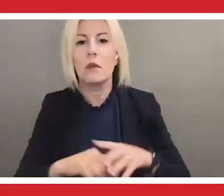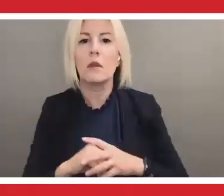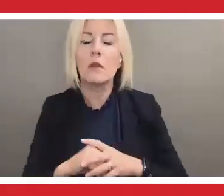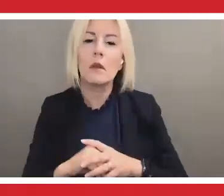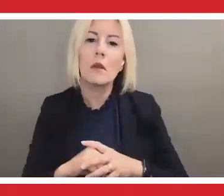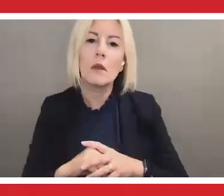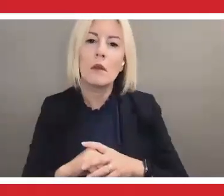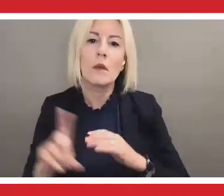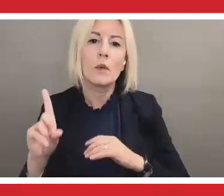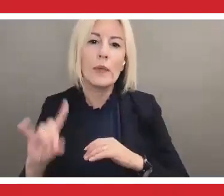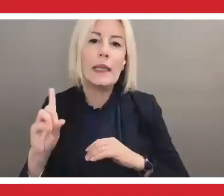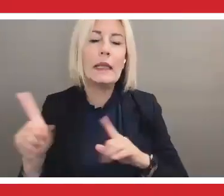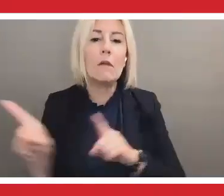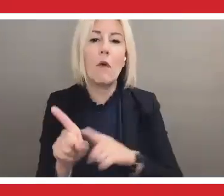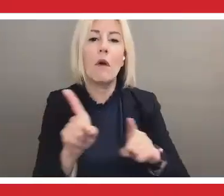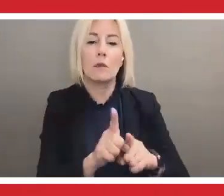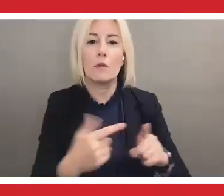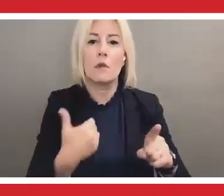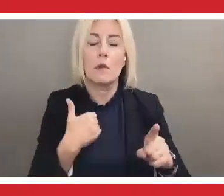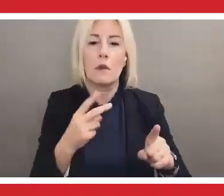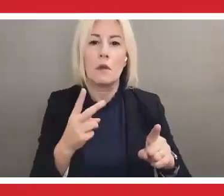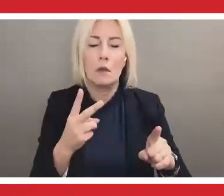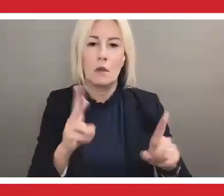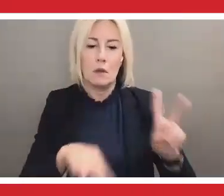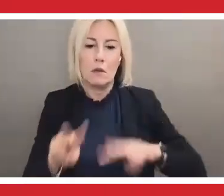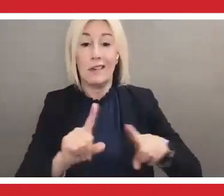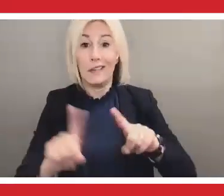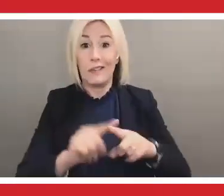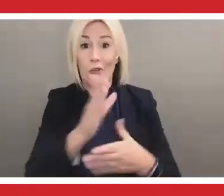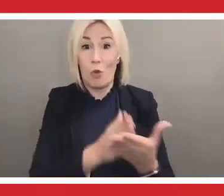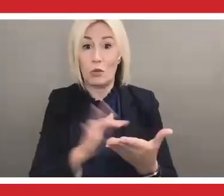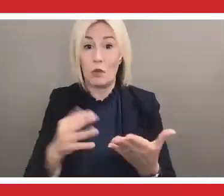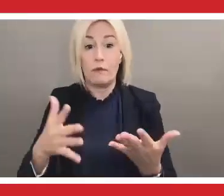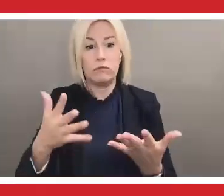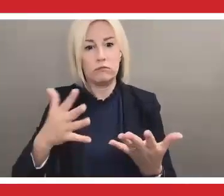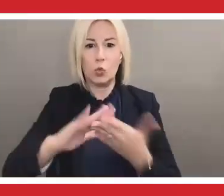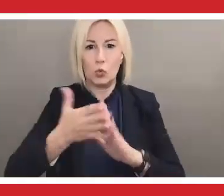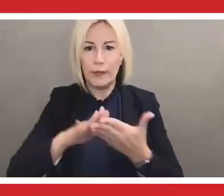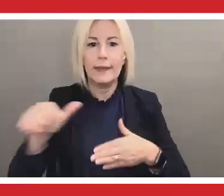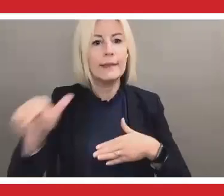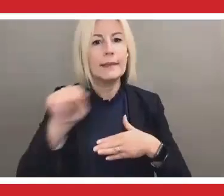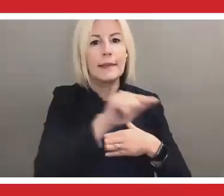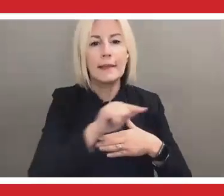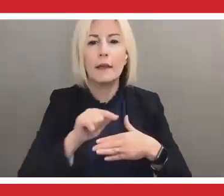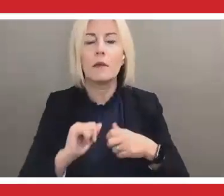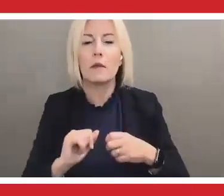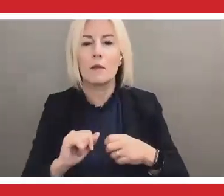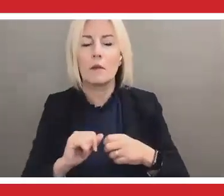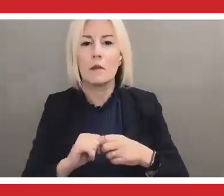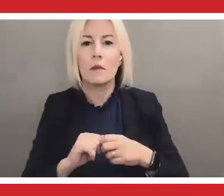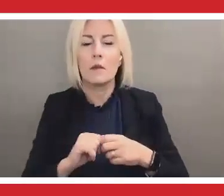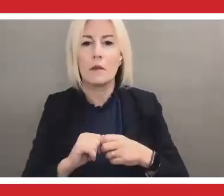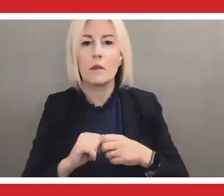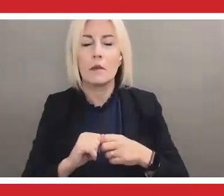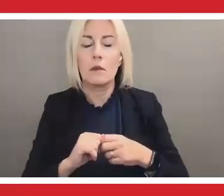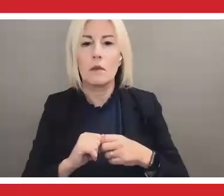we also have a look at the different sector of the societies, and we can, and in the report,